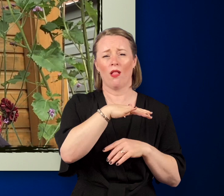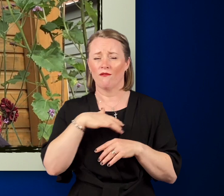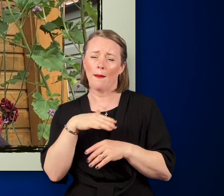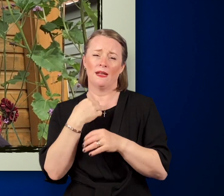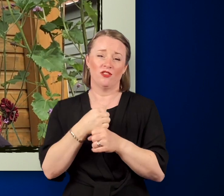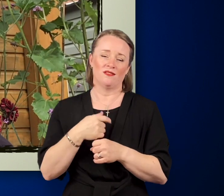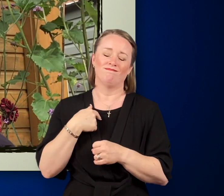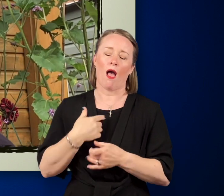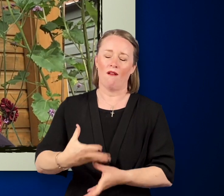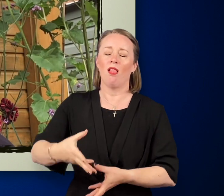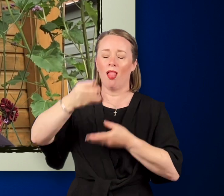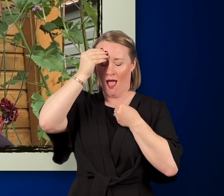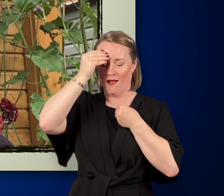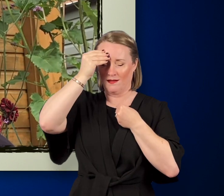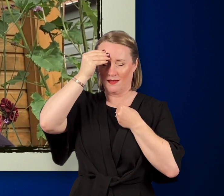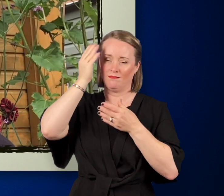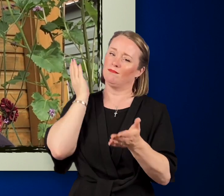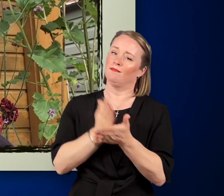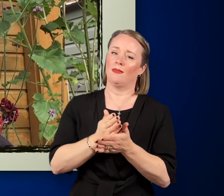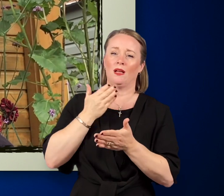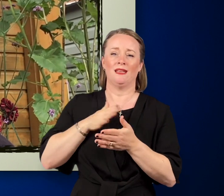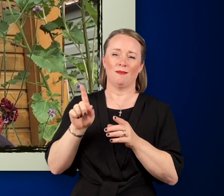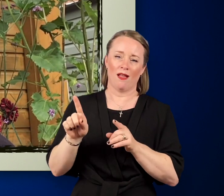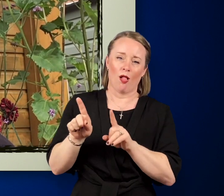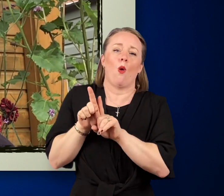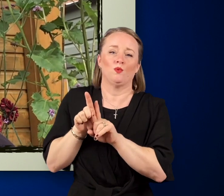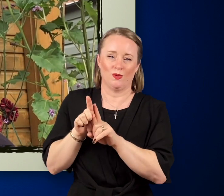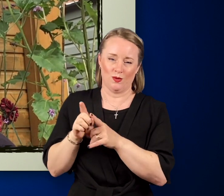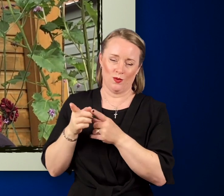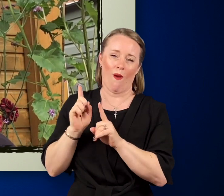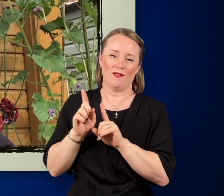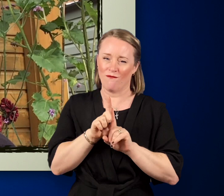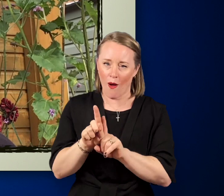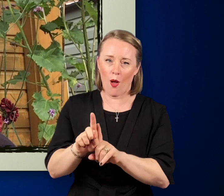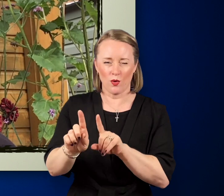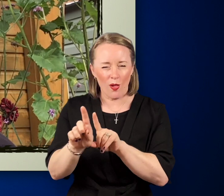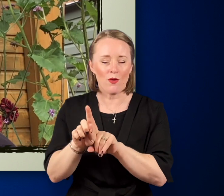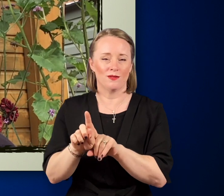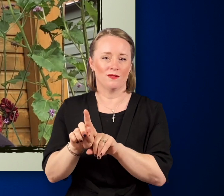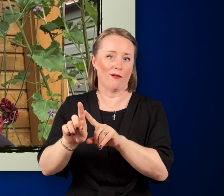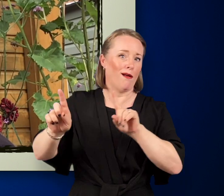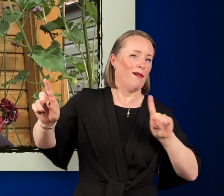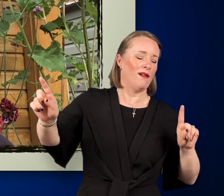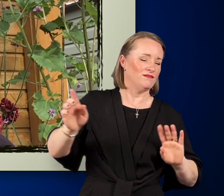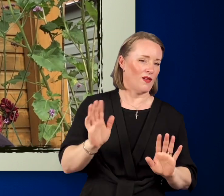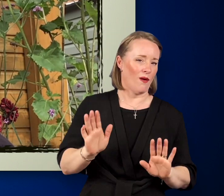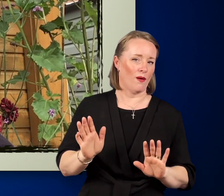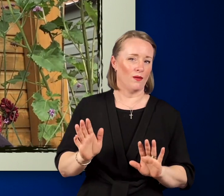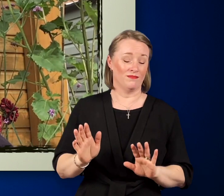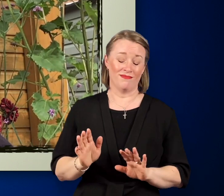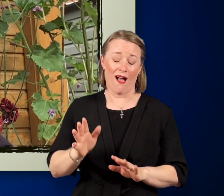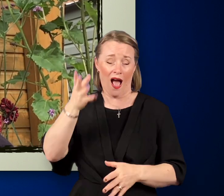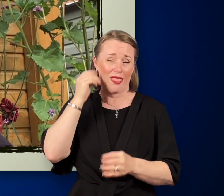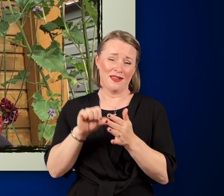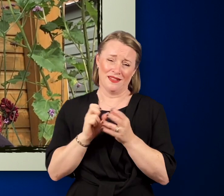that lesson, sometimes the hard way. My deep inner security and sense